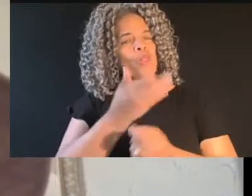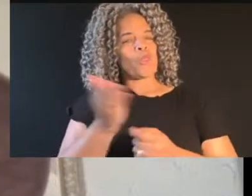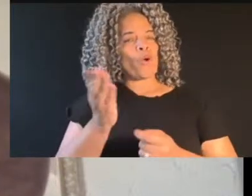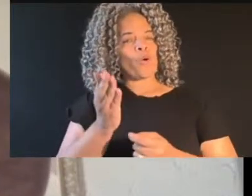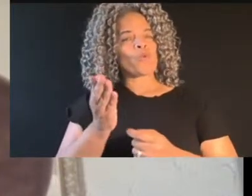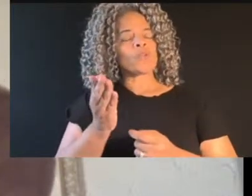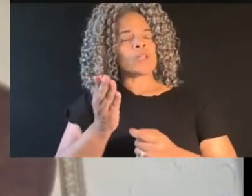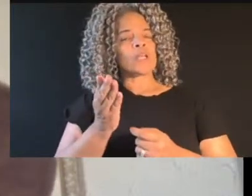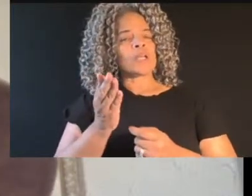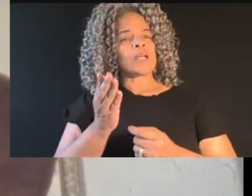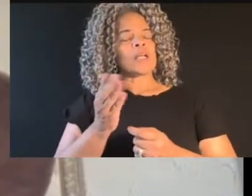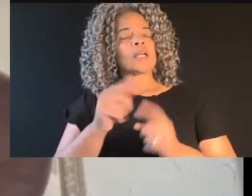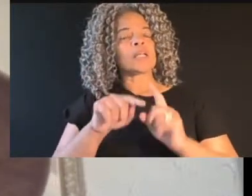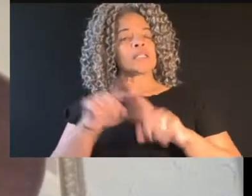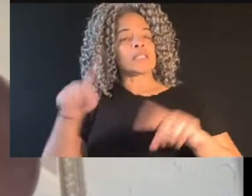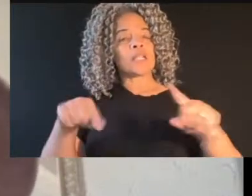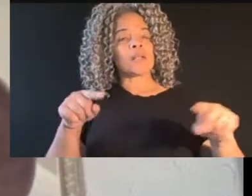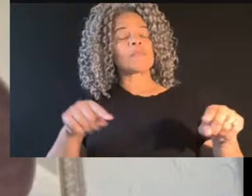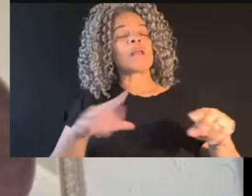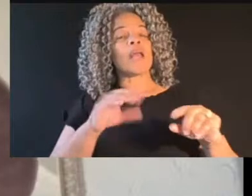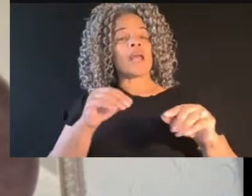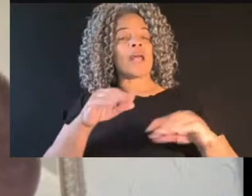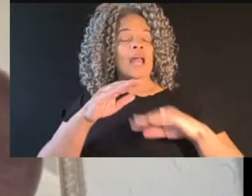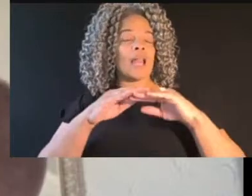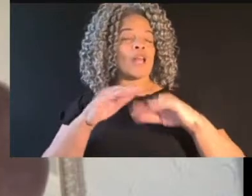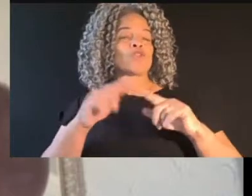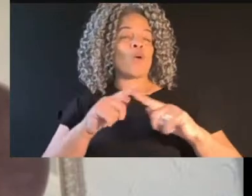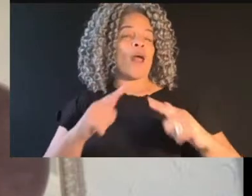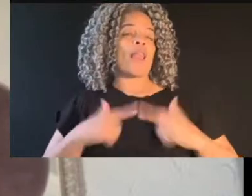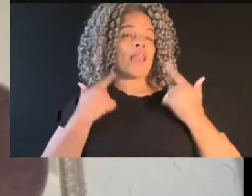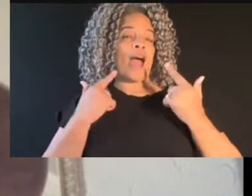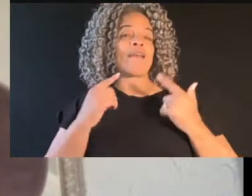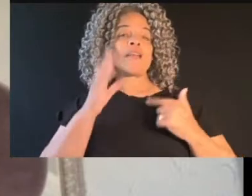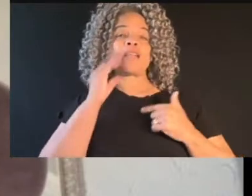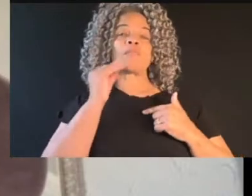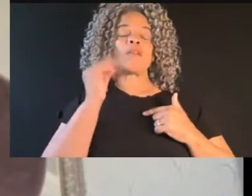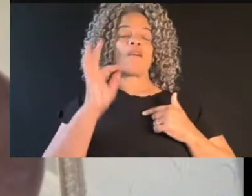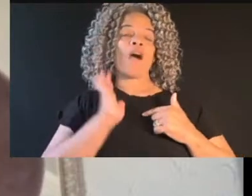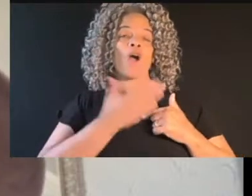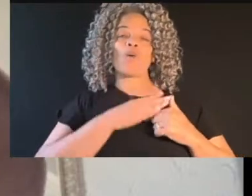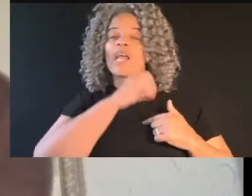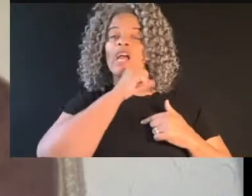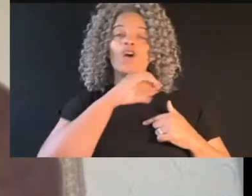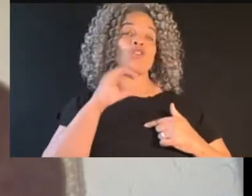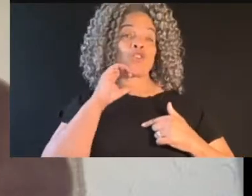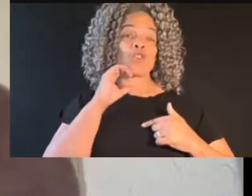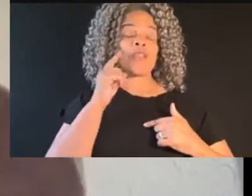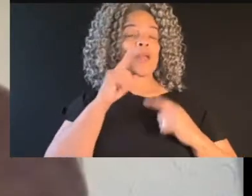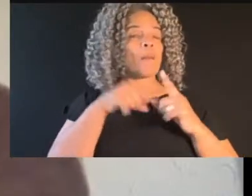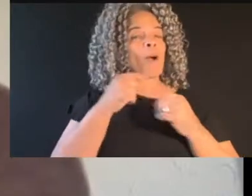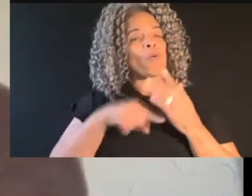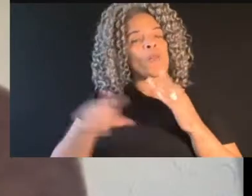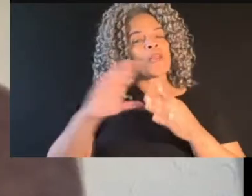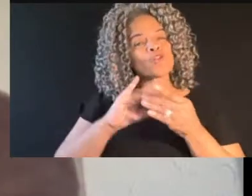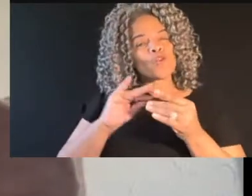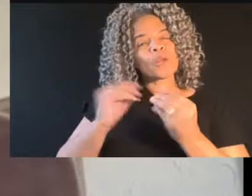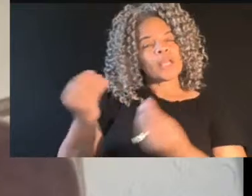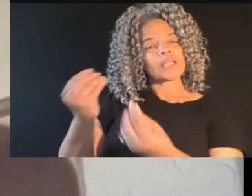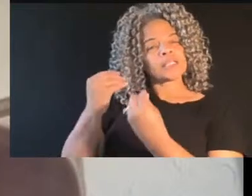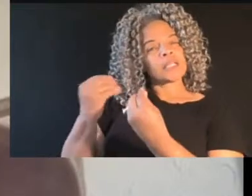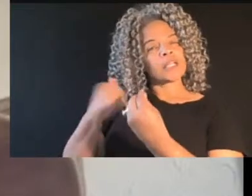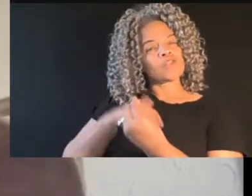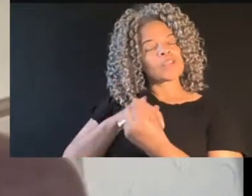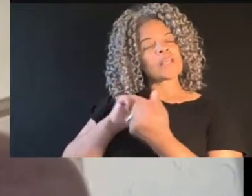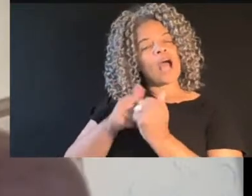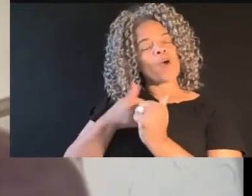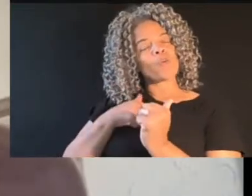dimensions and lessons and life experiences of our elders. Thinking about what their stories can teach us and how we can tap into